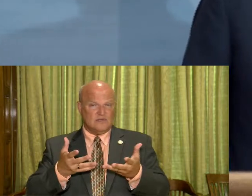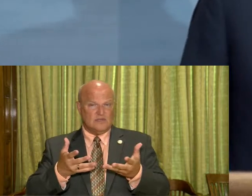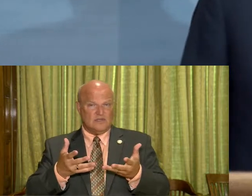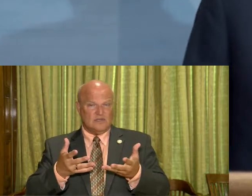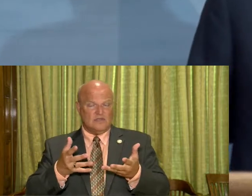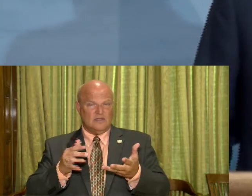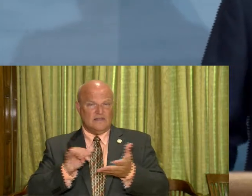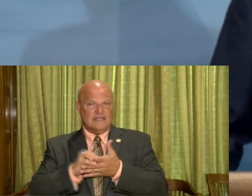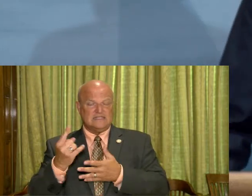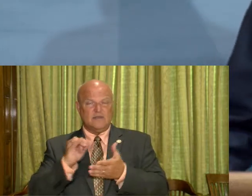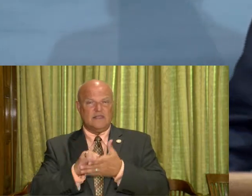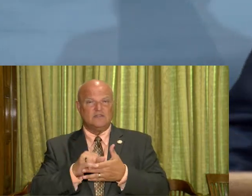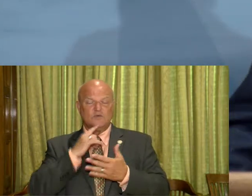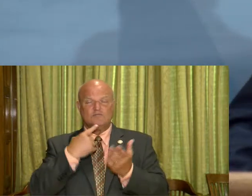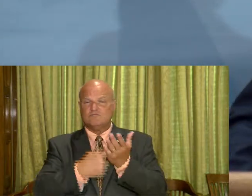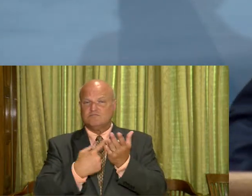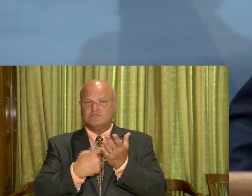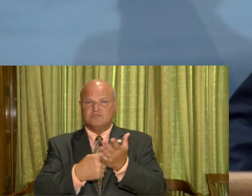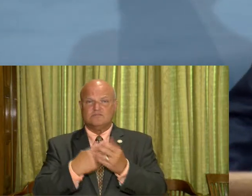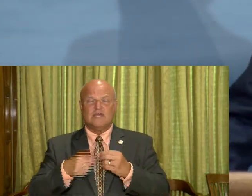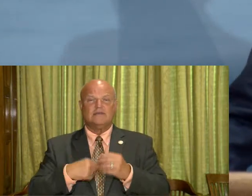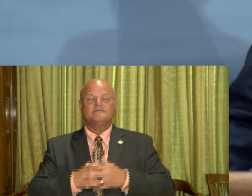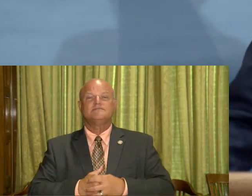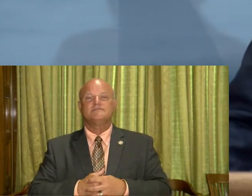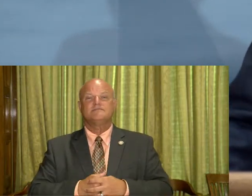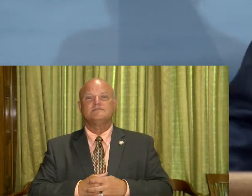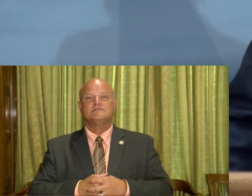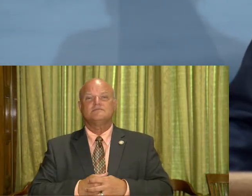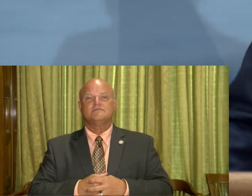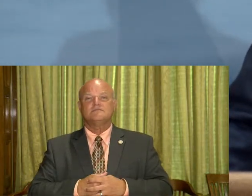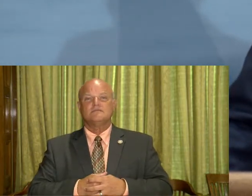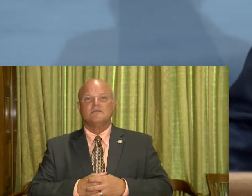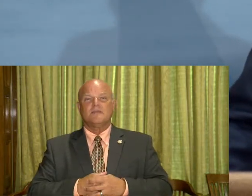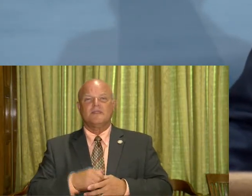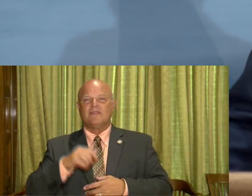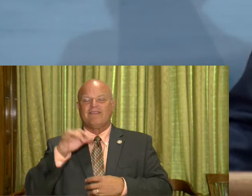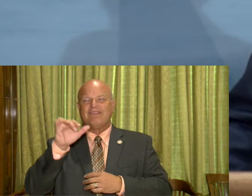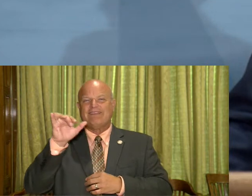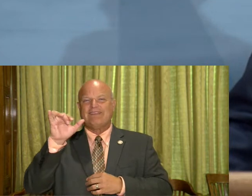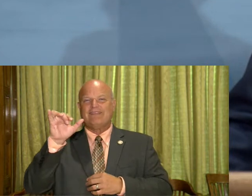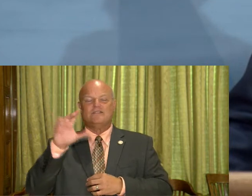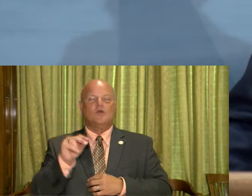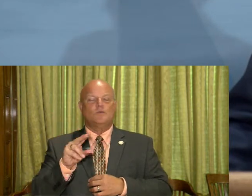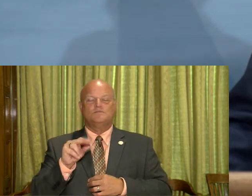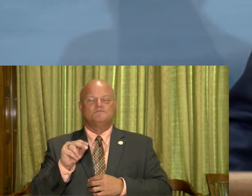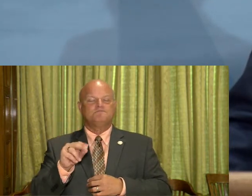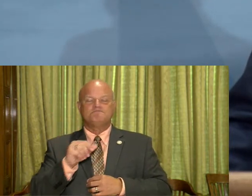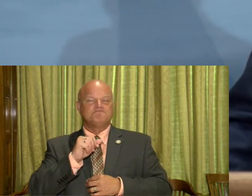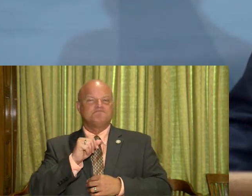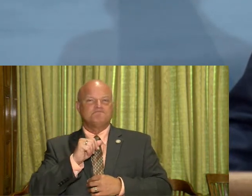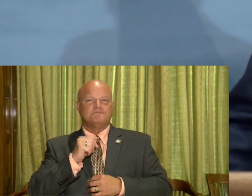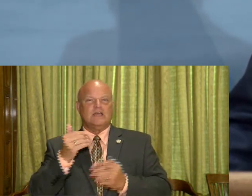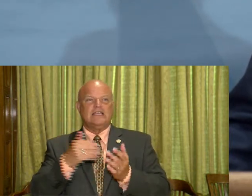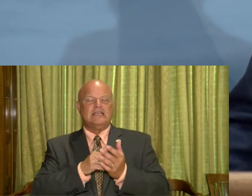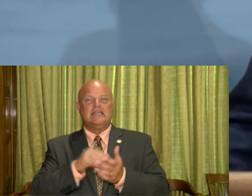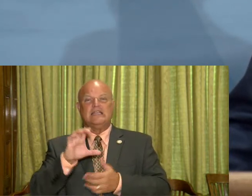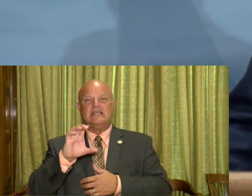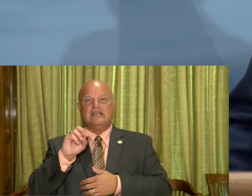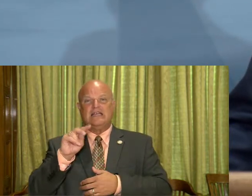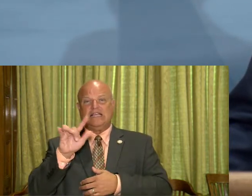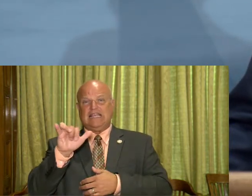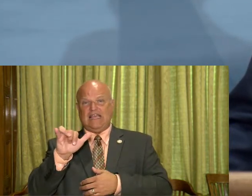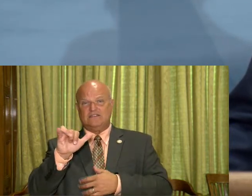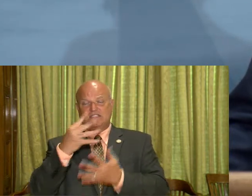Is that something you're going to try to address? That is not, no. That's, again, county